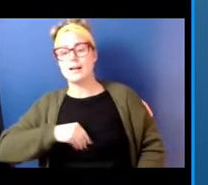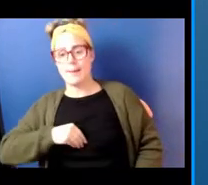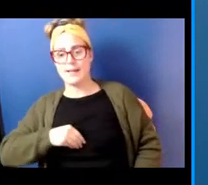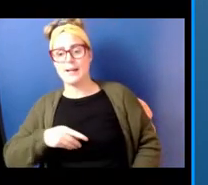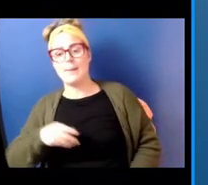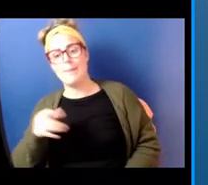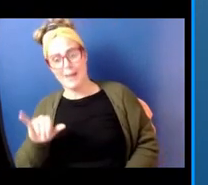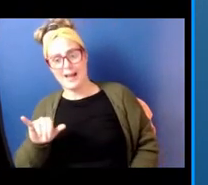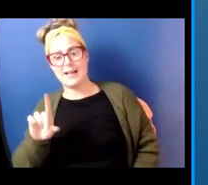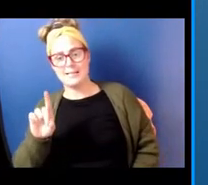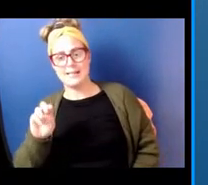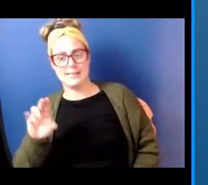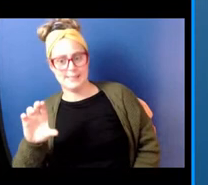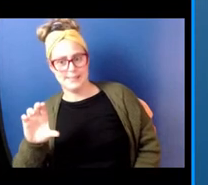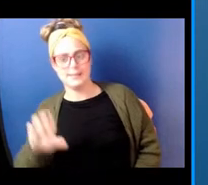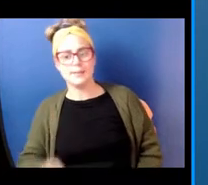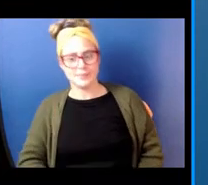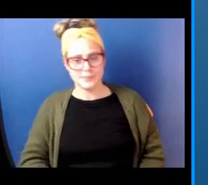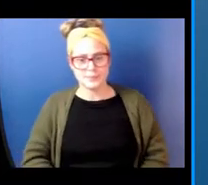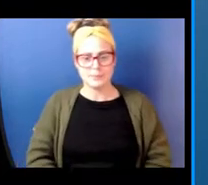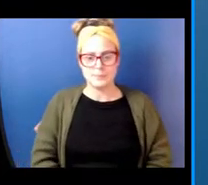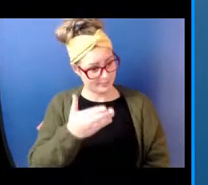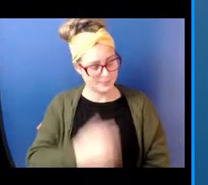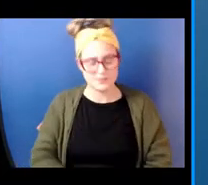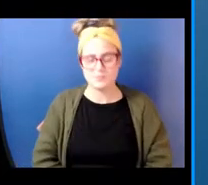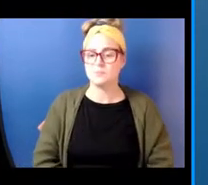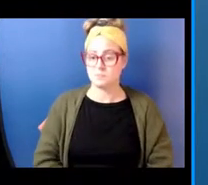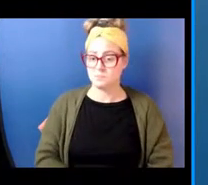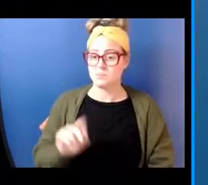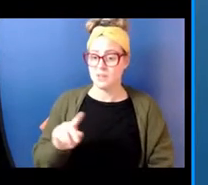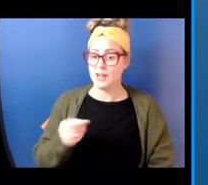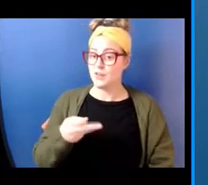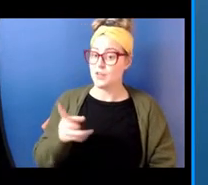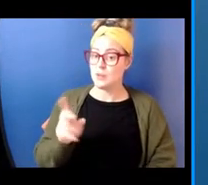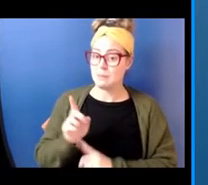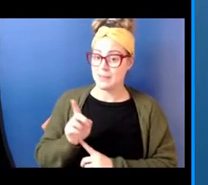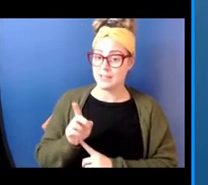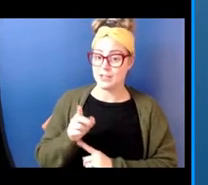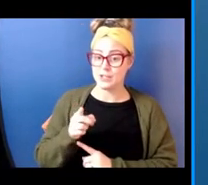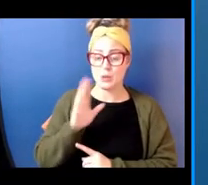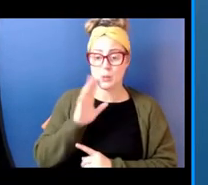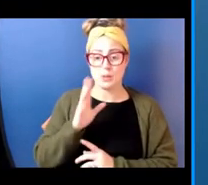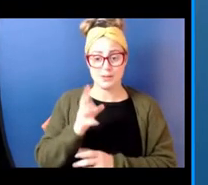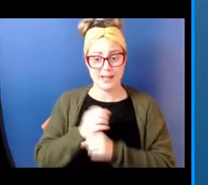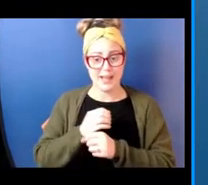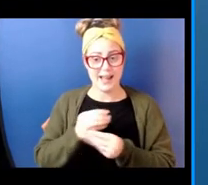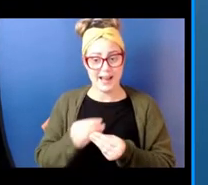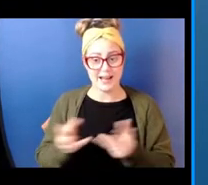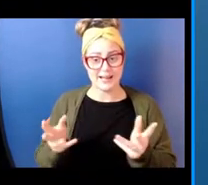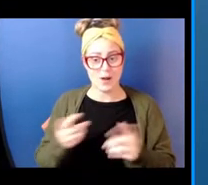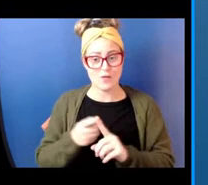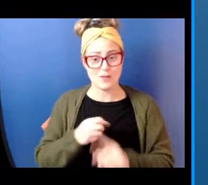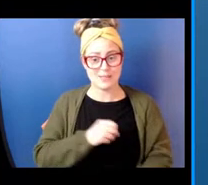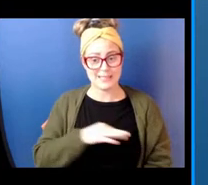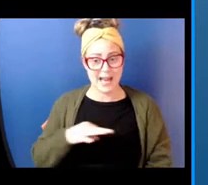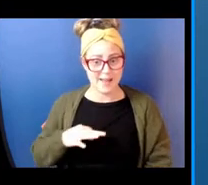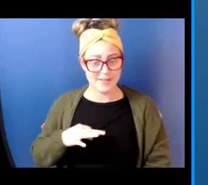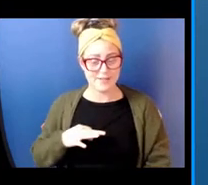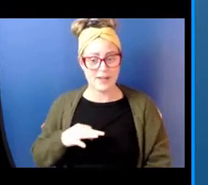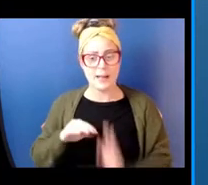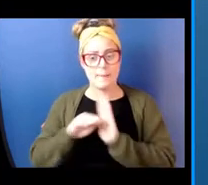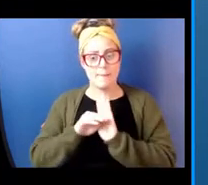right have been yes you're going to get a handout from the staff it's the model